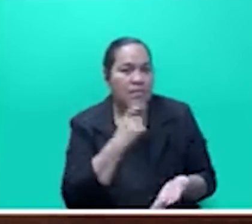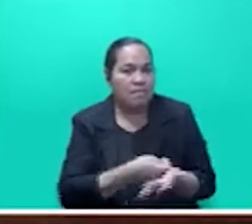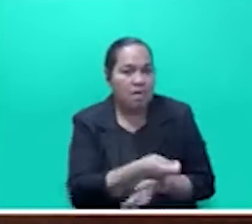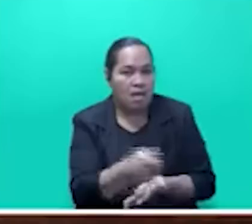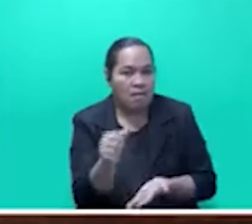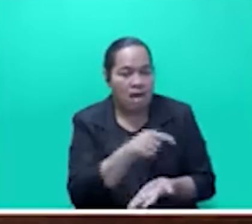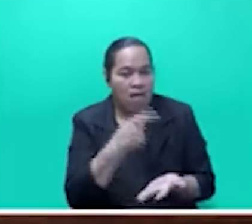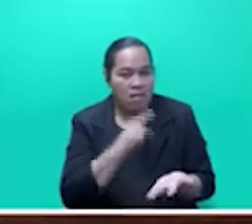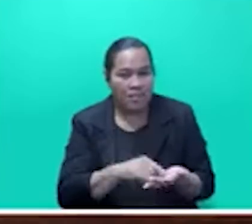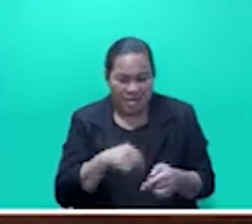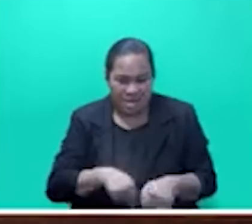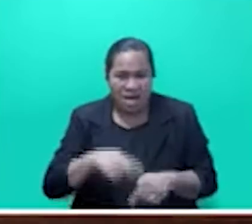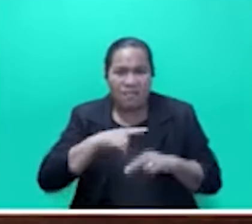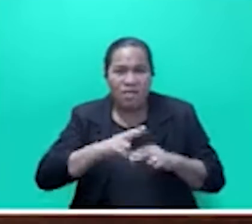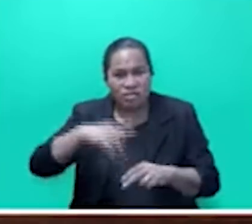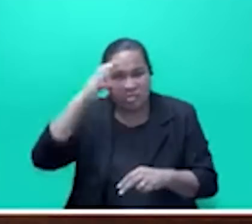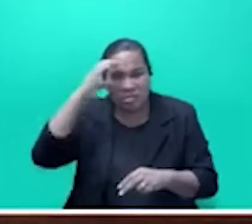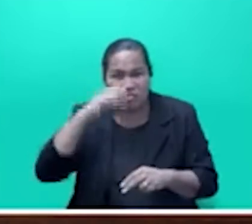As a small nation with narrow